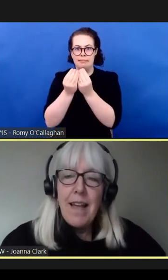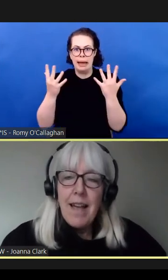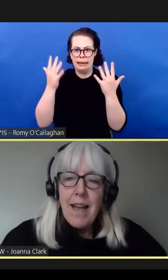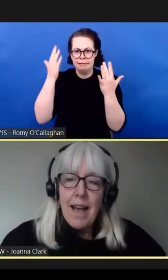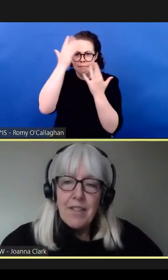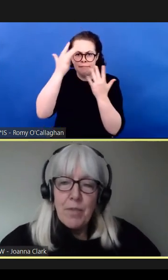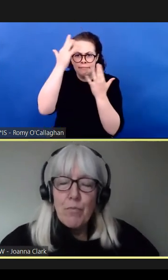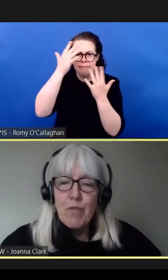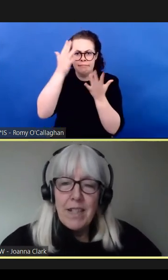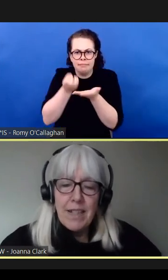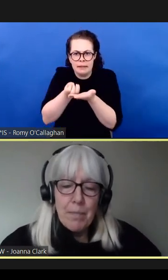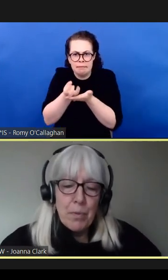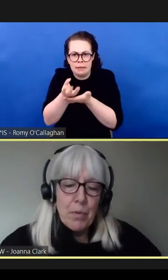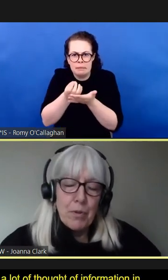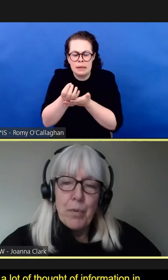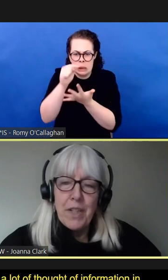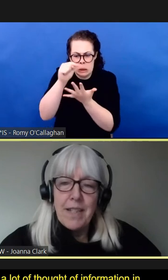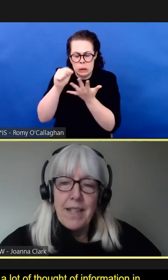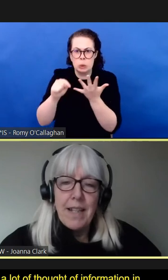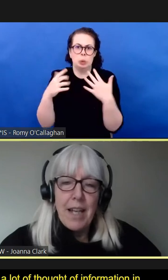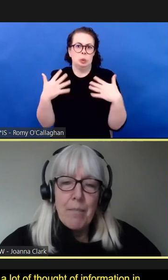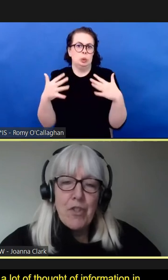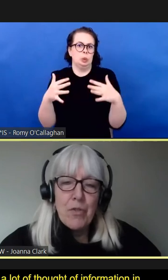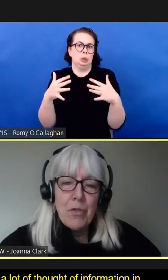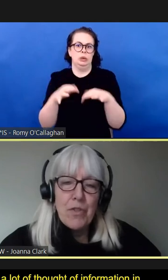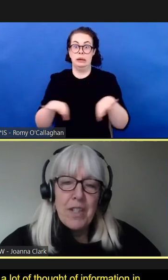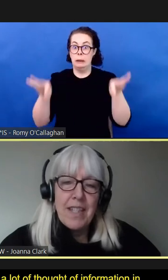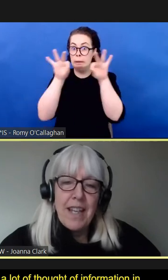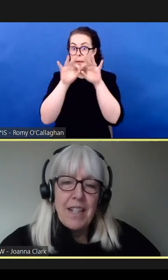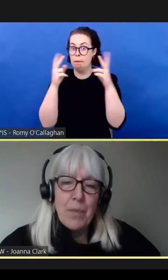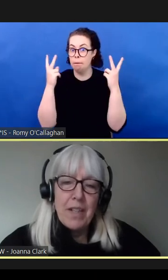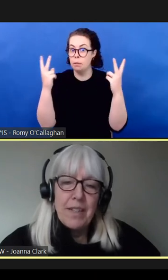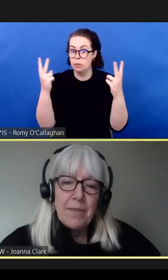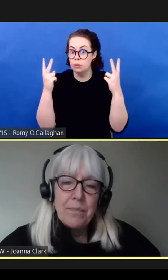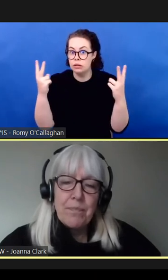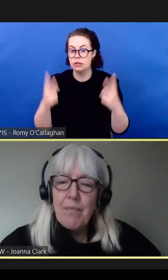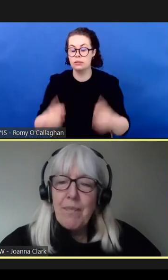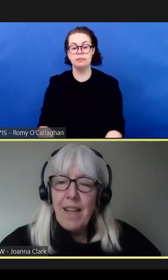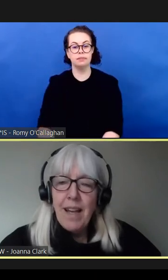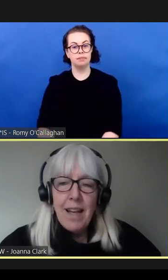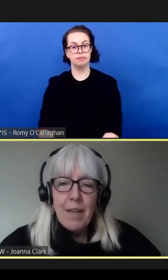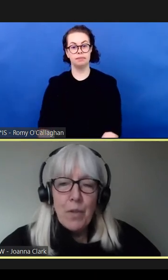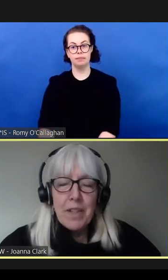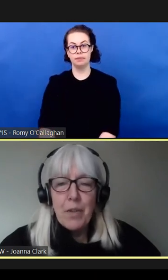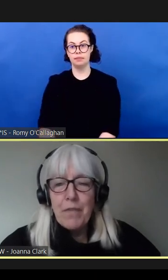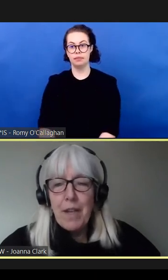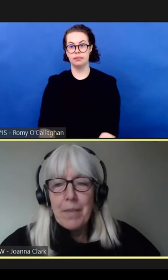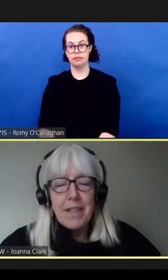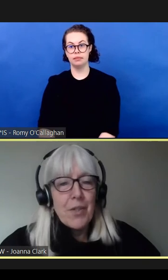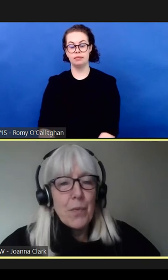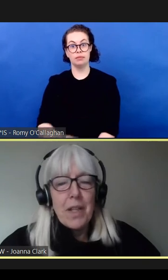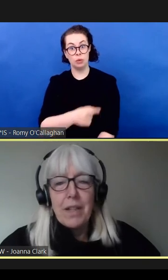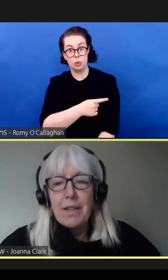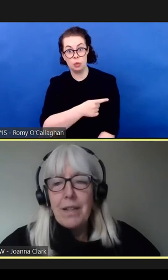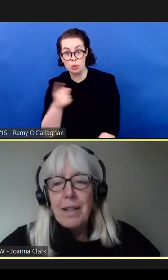there, and some really important points. And I am sure that anyone working with